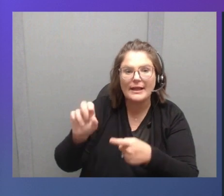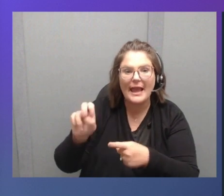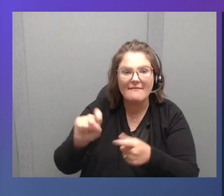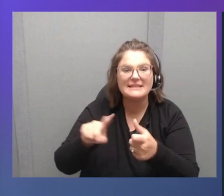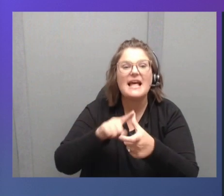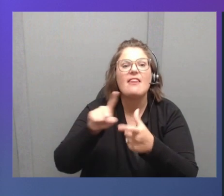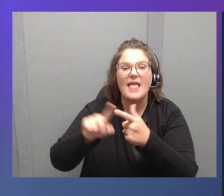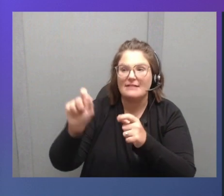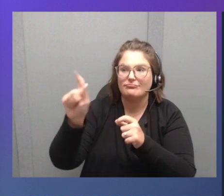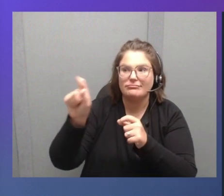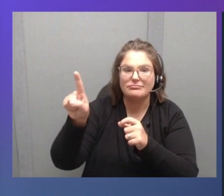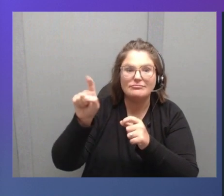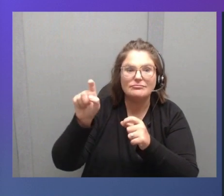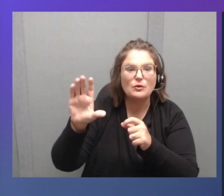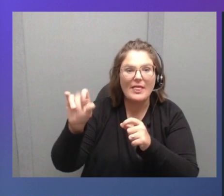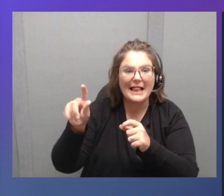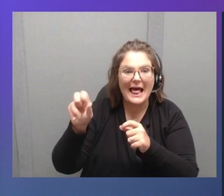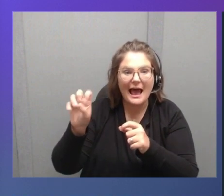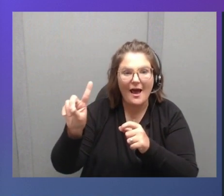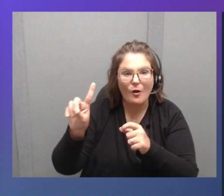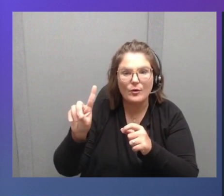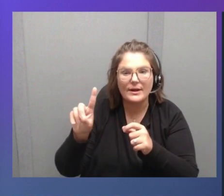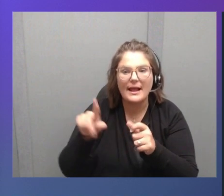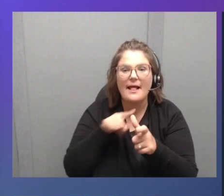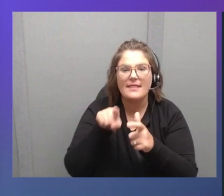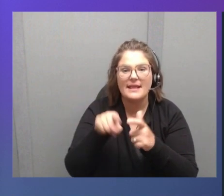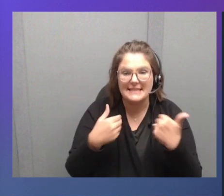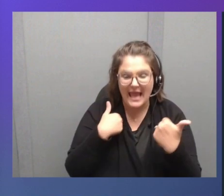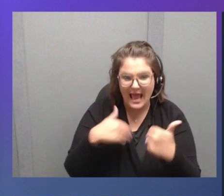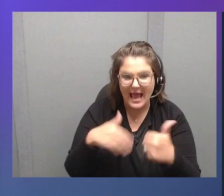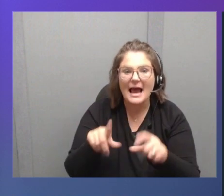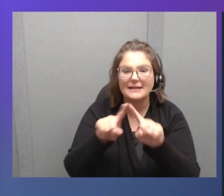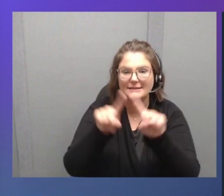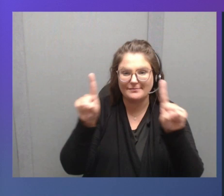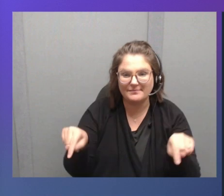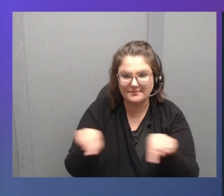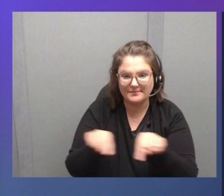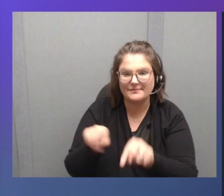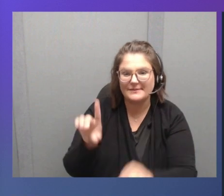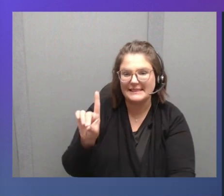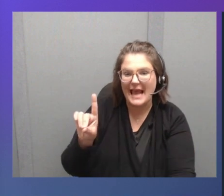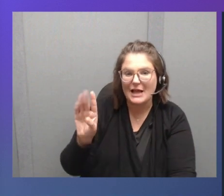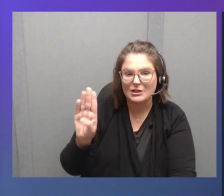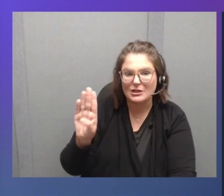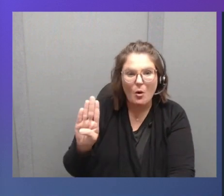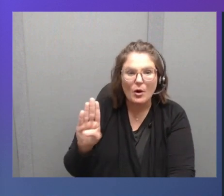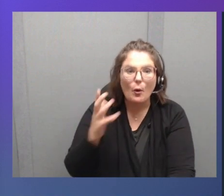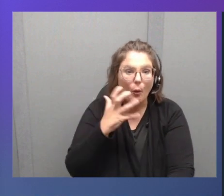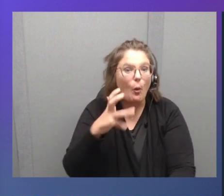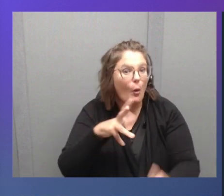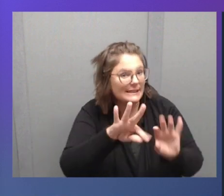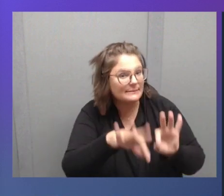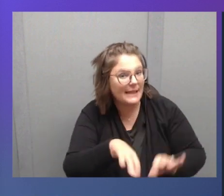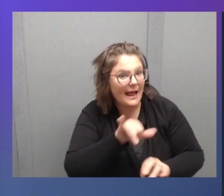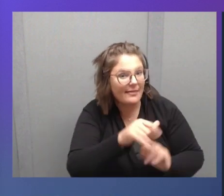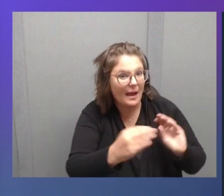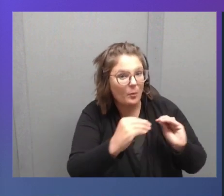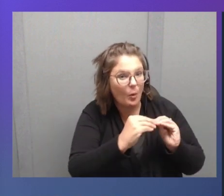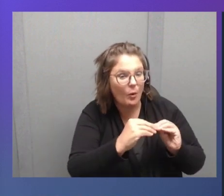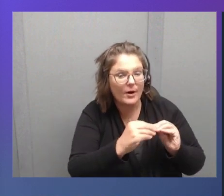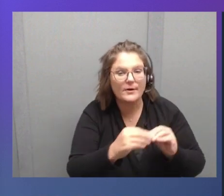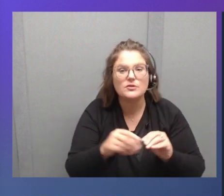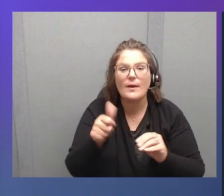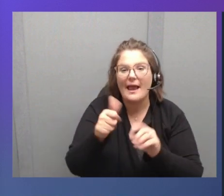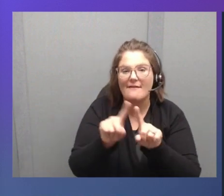showing that as a dashboard. And this we got next a dashboard as well. Okay, yeah. Go into the details of this. So we had 10 different services in